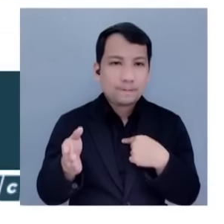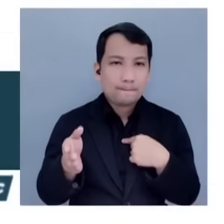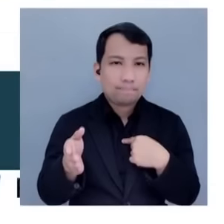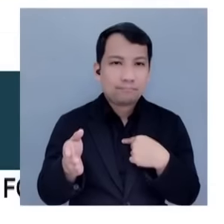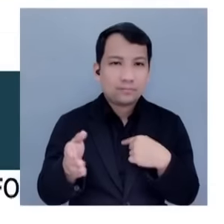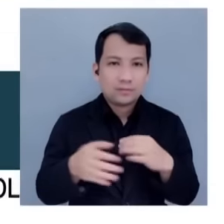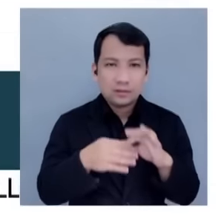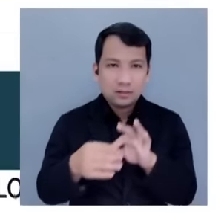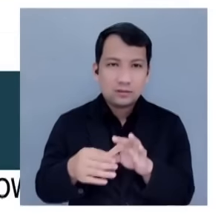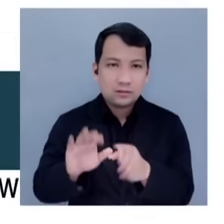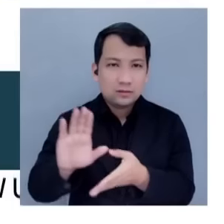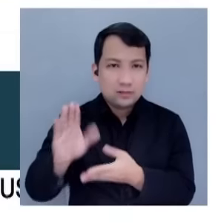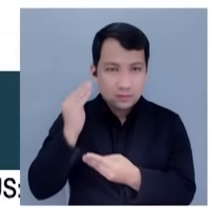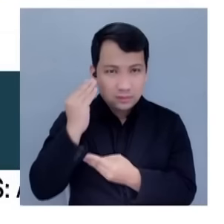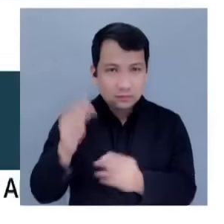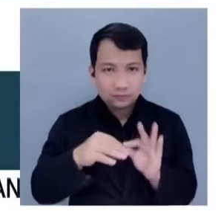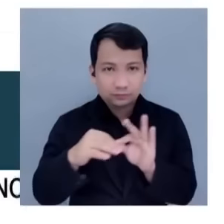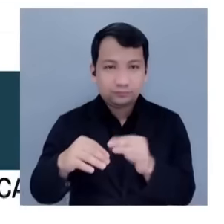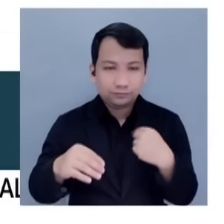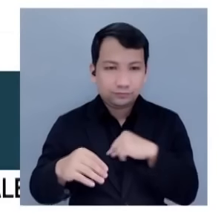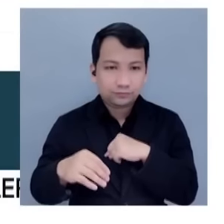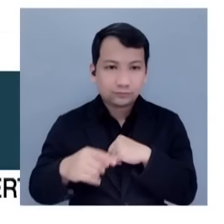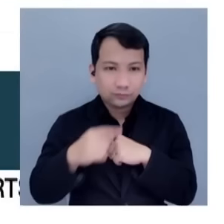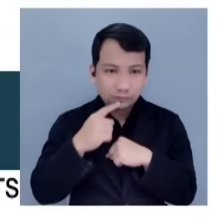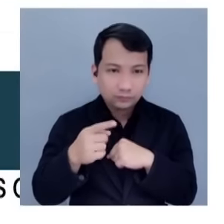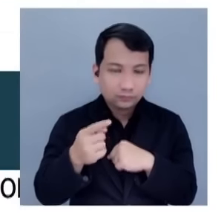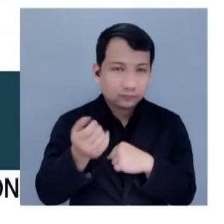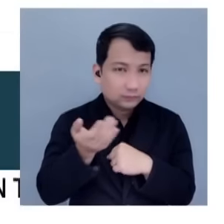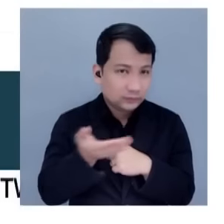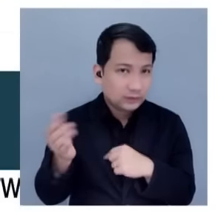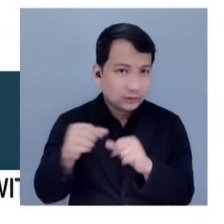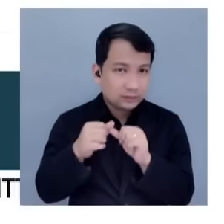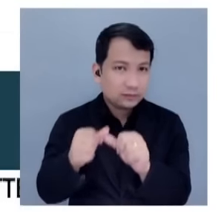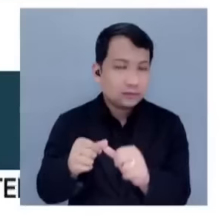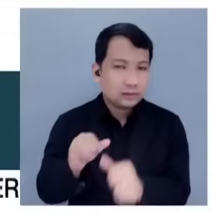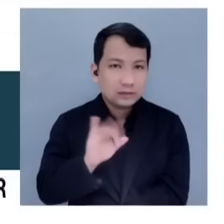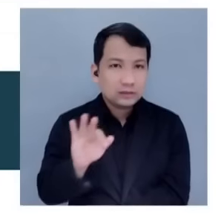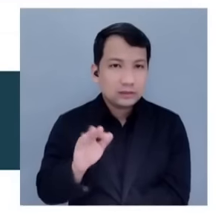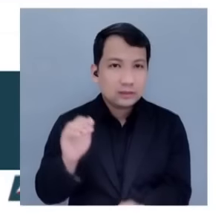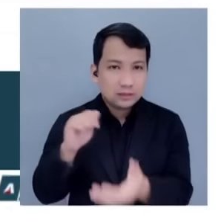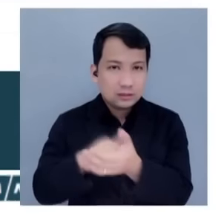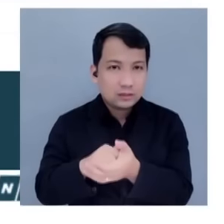Yes. If there are ads in these other channels that are producing all this